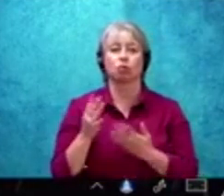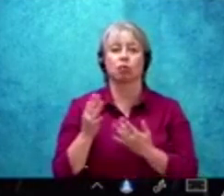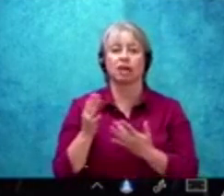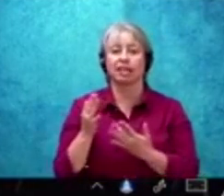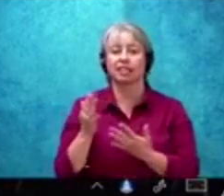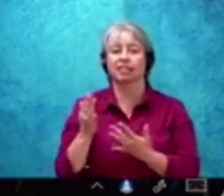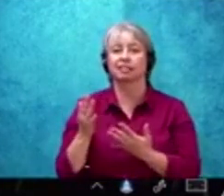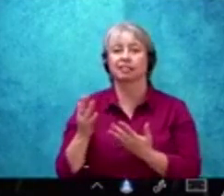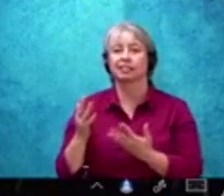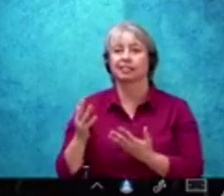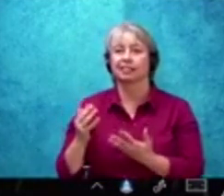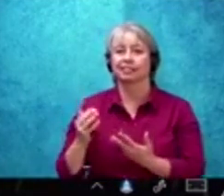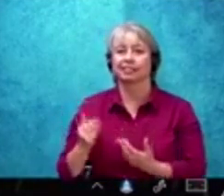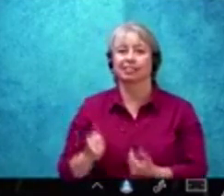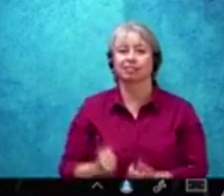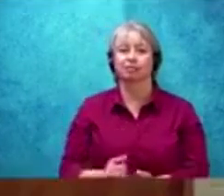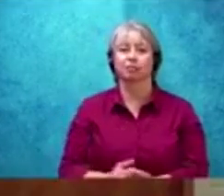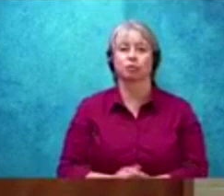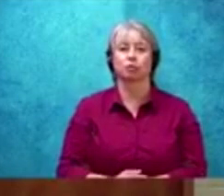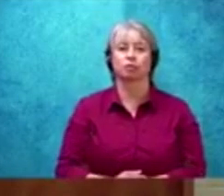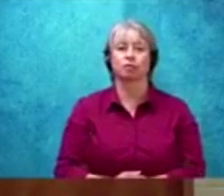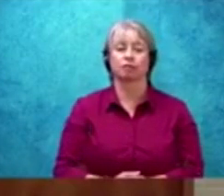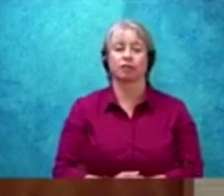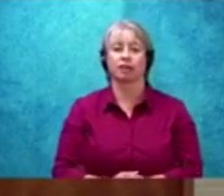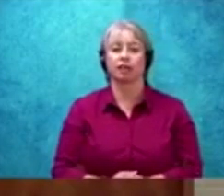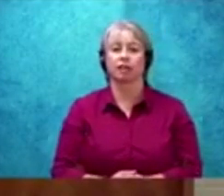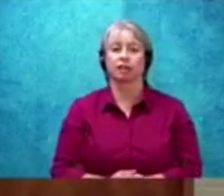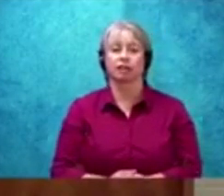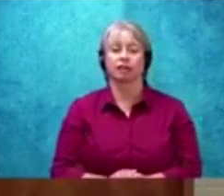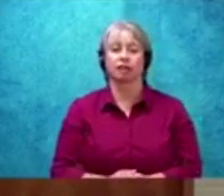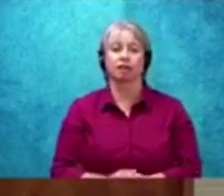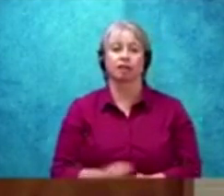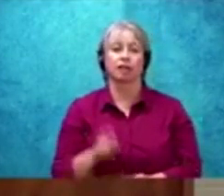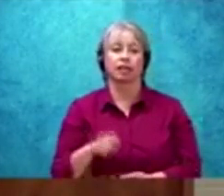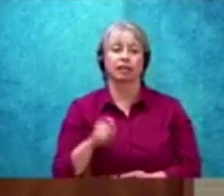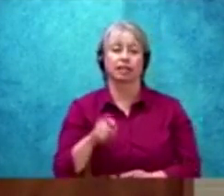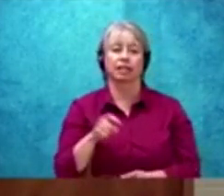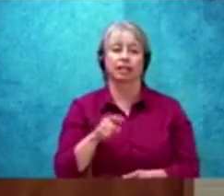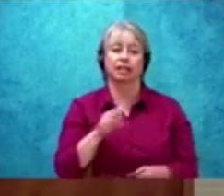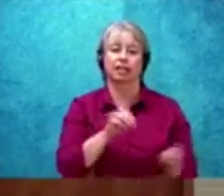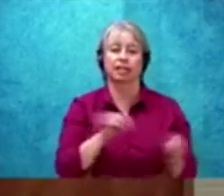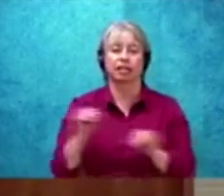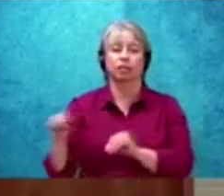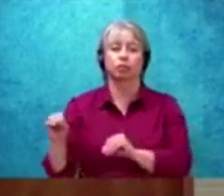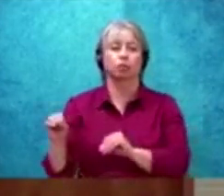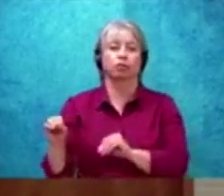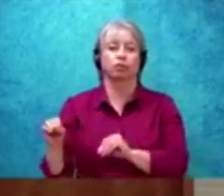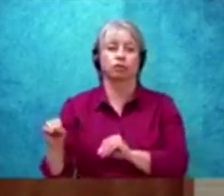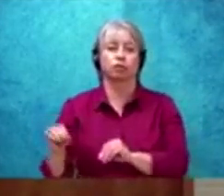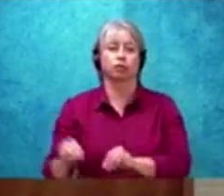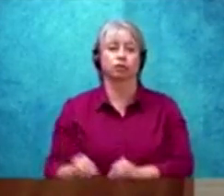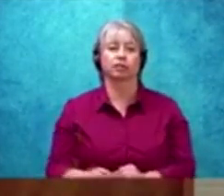Trying to get that to go away. Let's see if I can move over here.